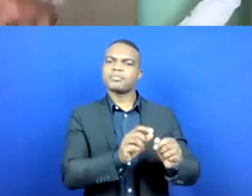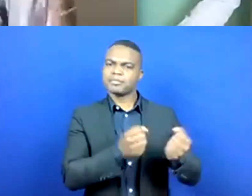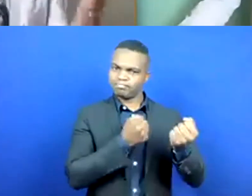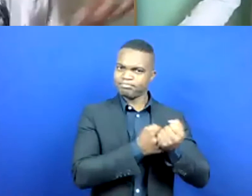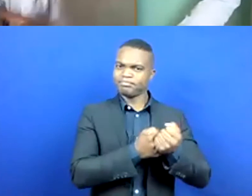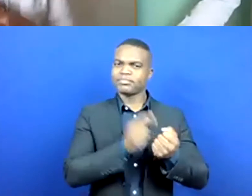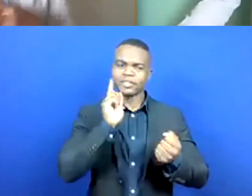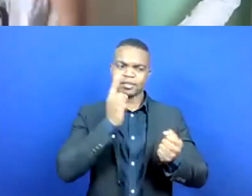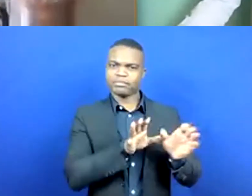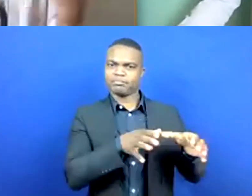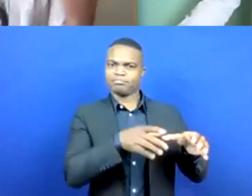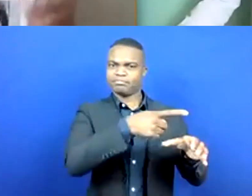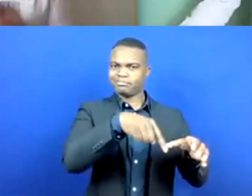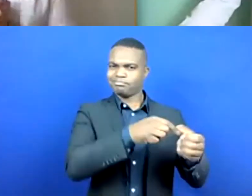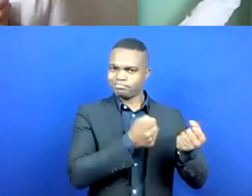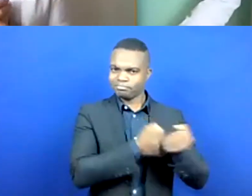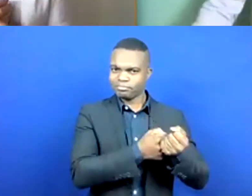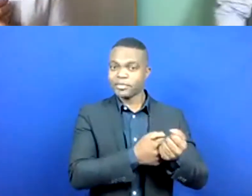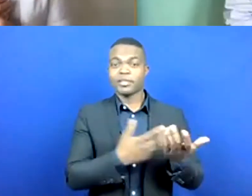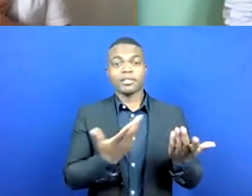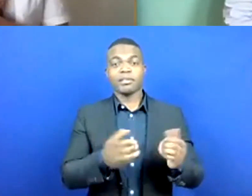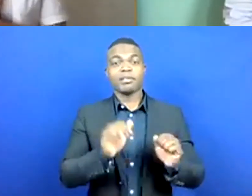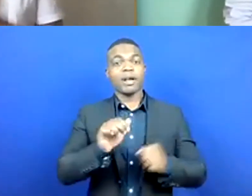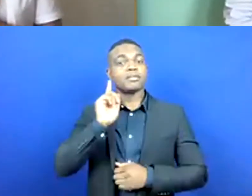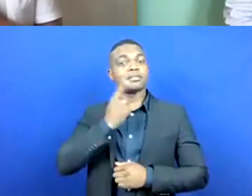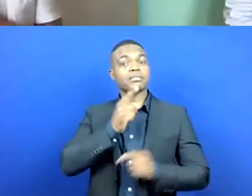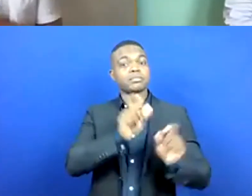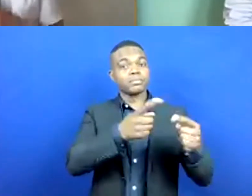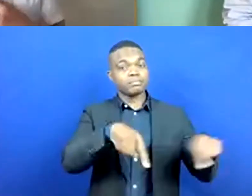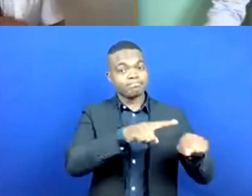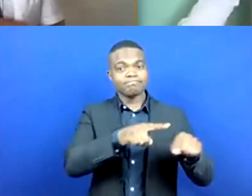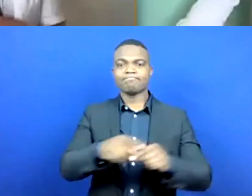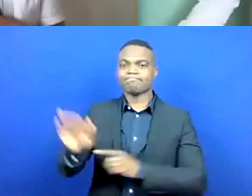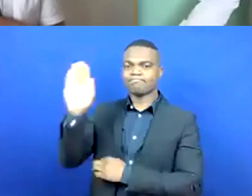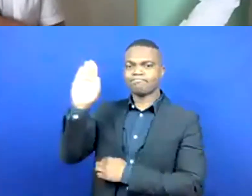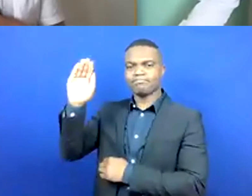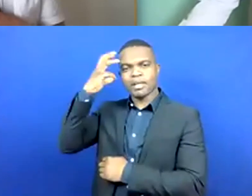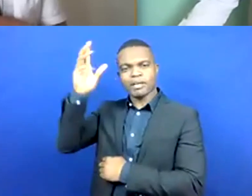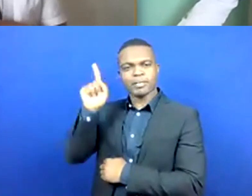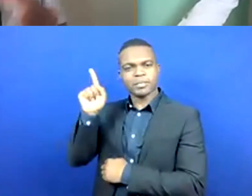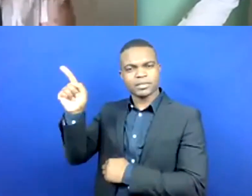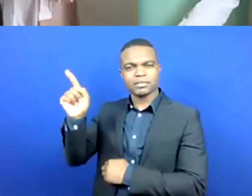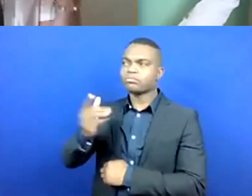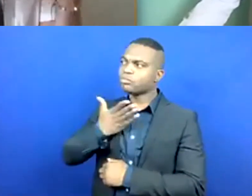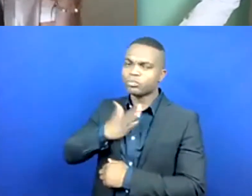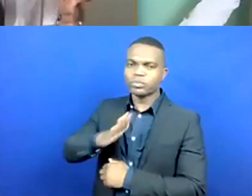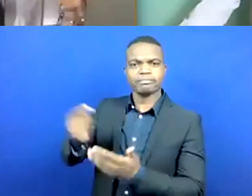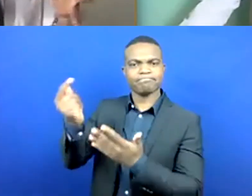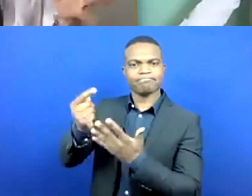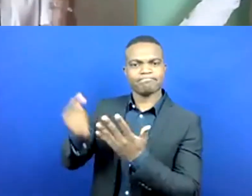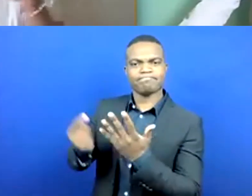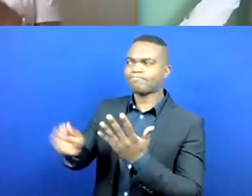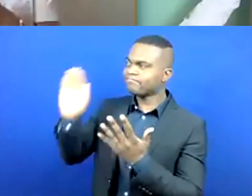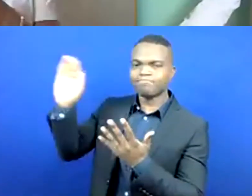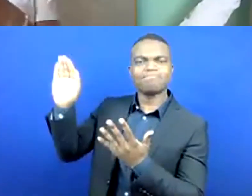we can create beautiful theoretical models, but the end is going to be a collaborative model where deaf people have a